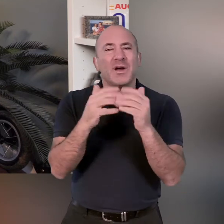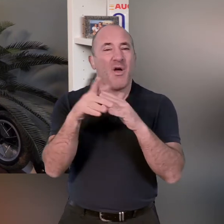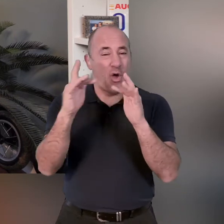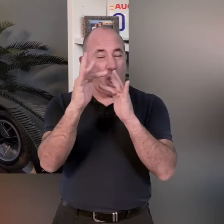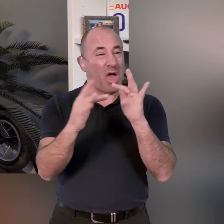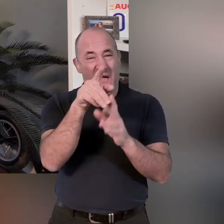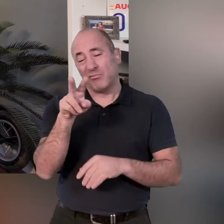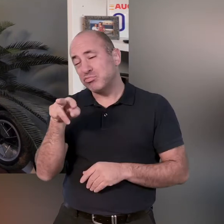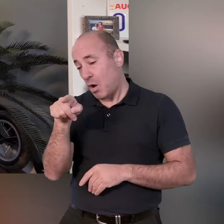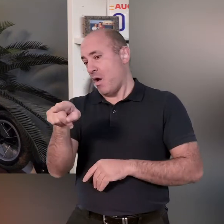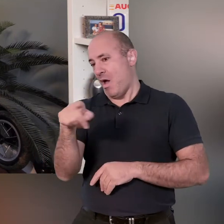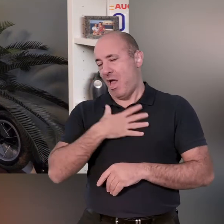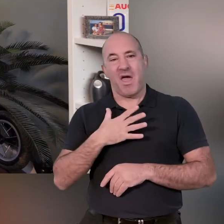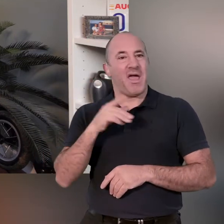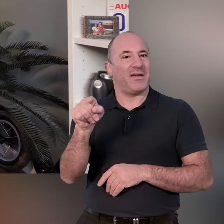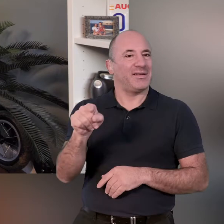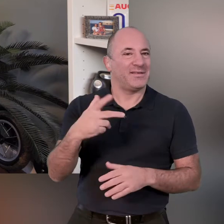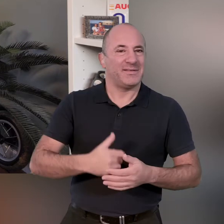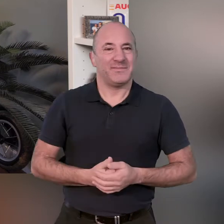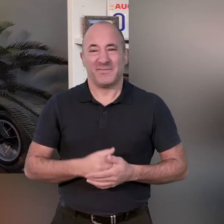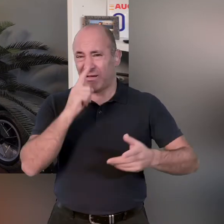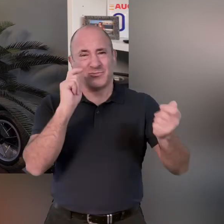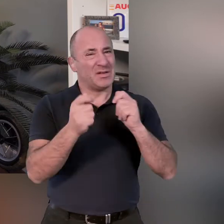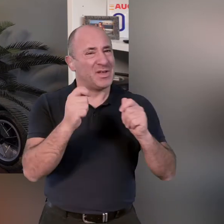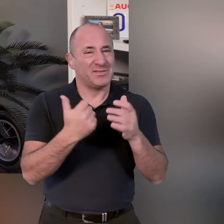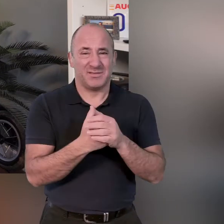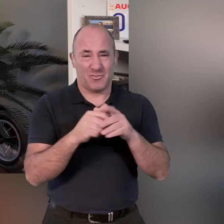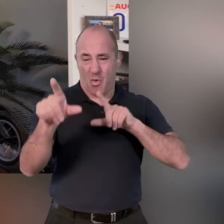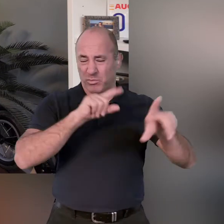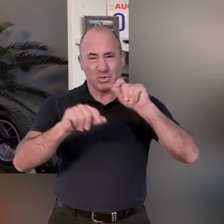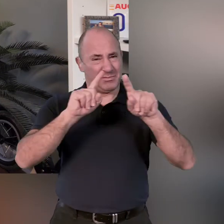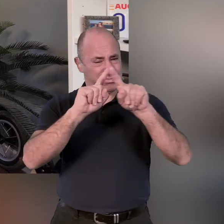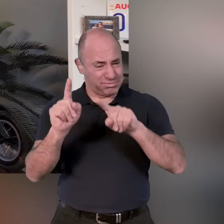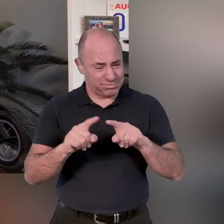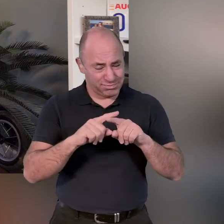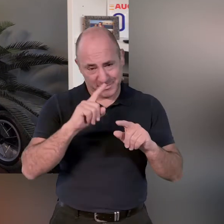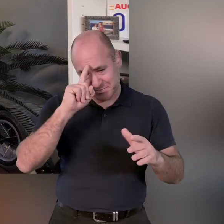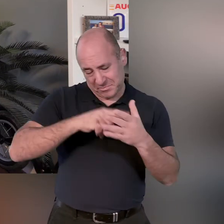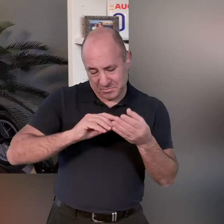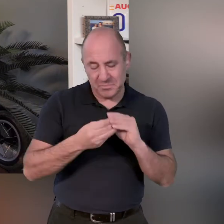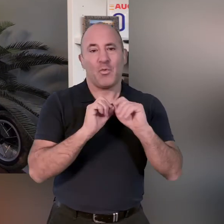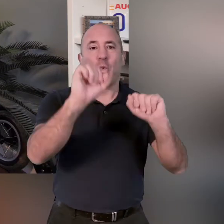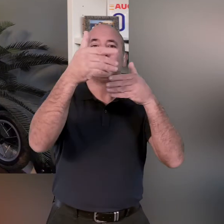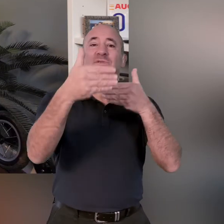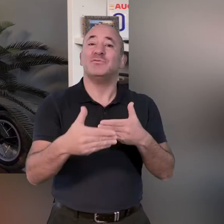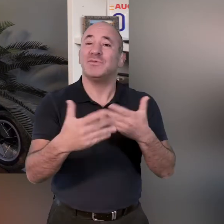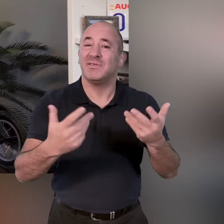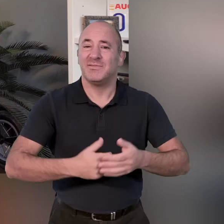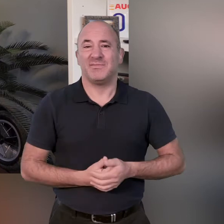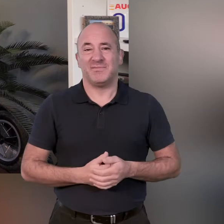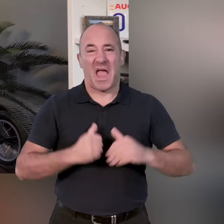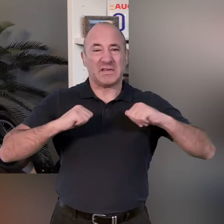just by simply searching online, and you can change the rest as well. So there's lots of options here to make your own session up. So you can have